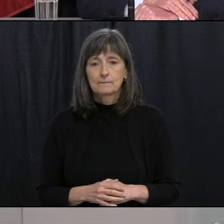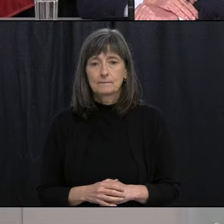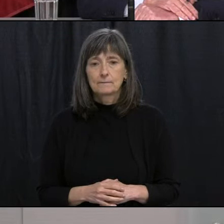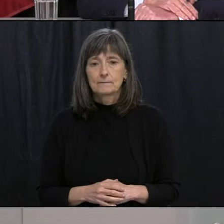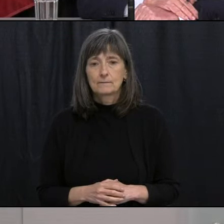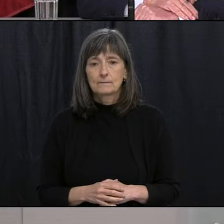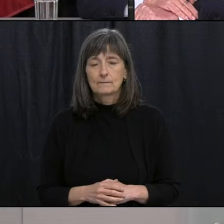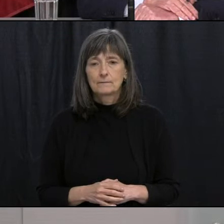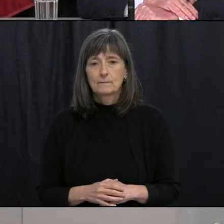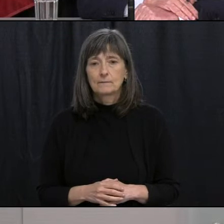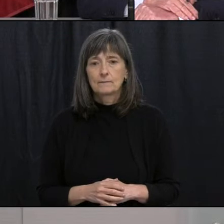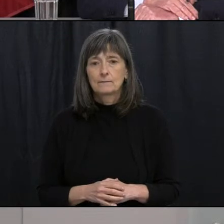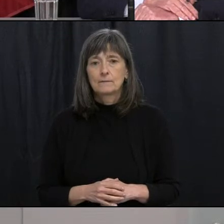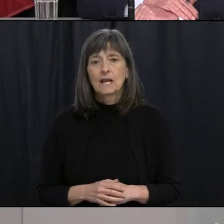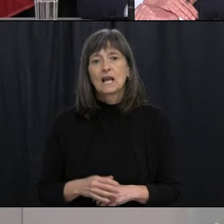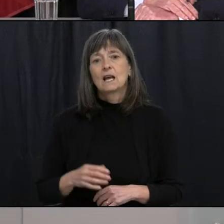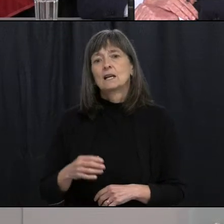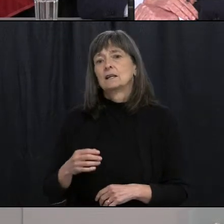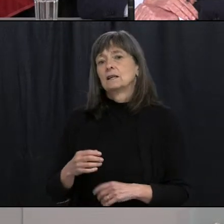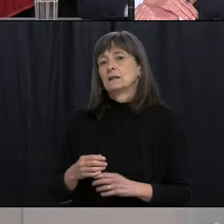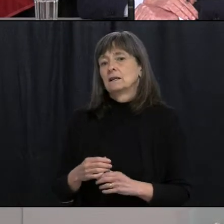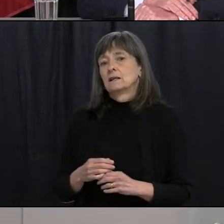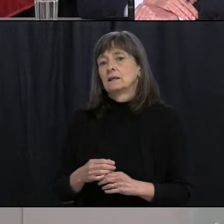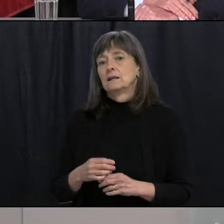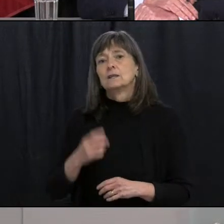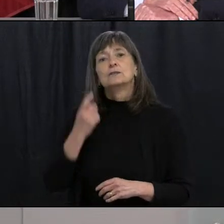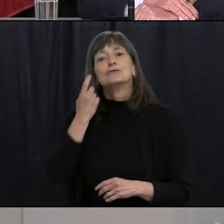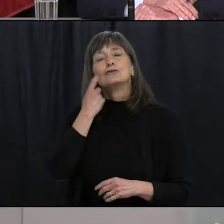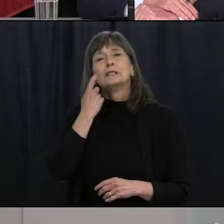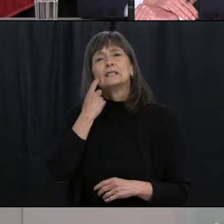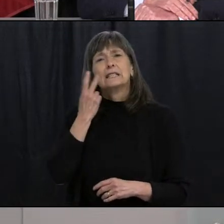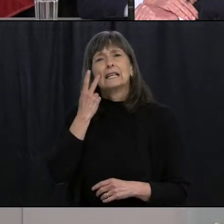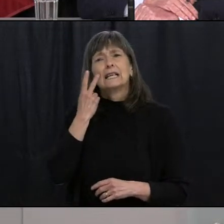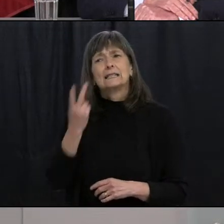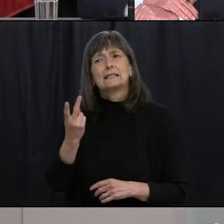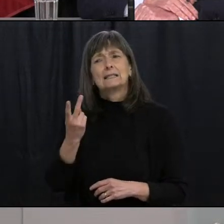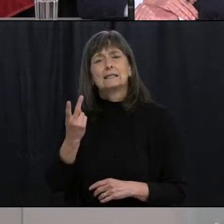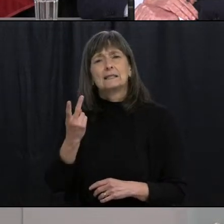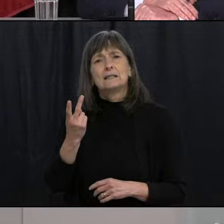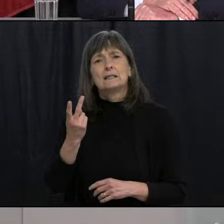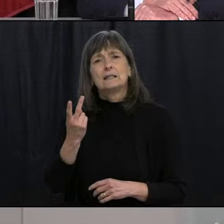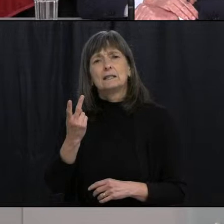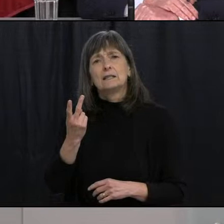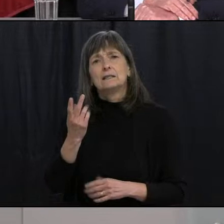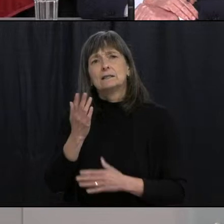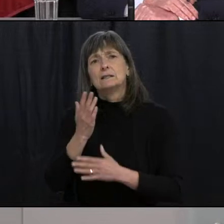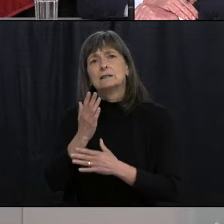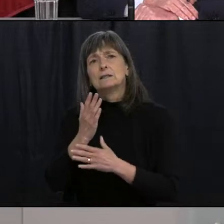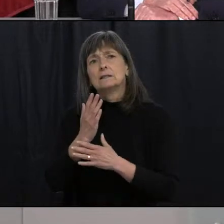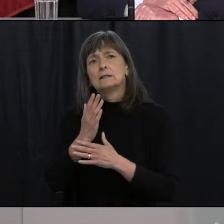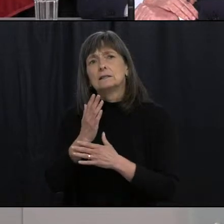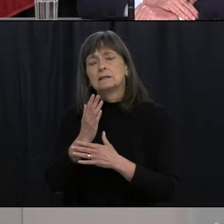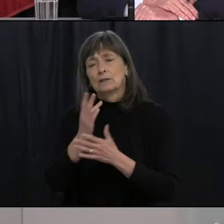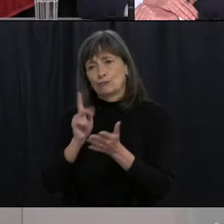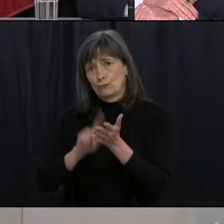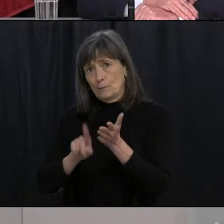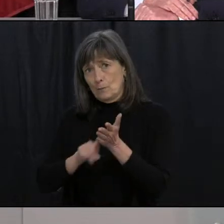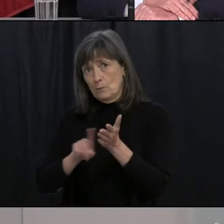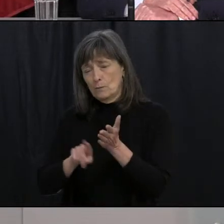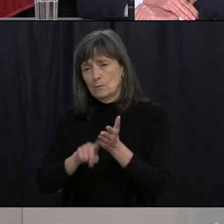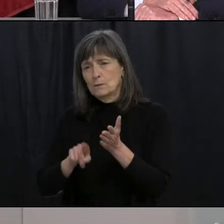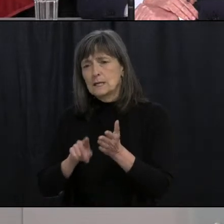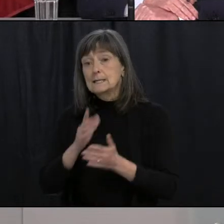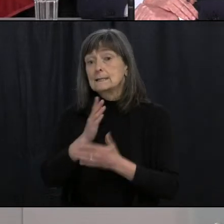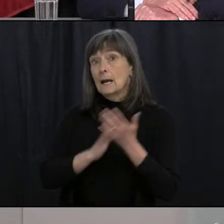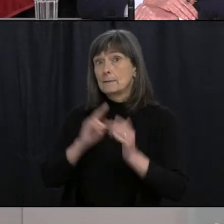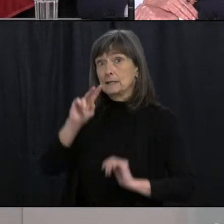reports recently about officials investigating heart inflammation in some people who have received their